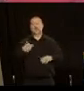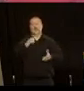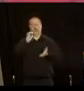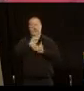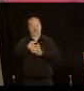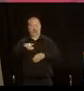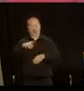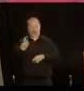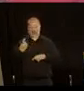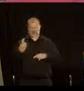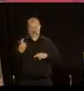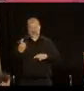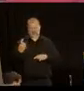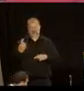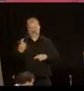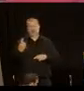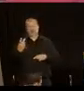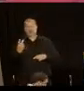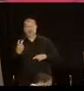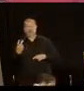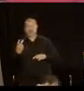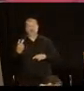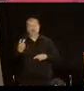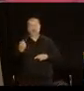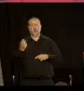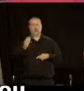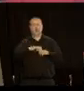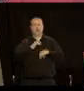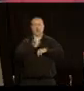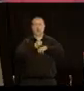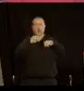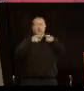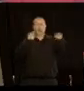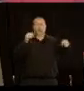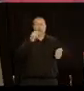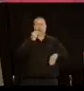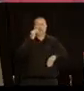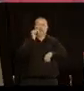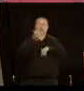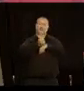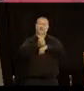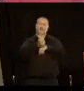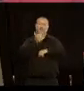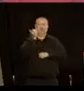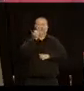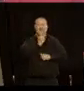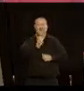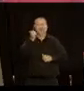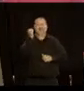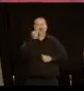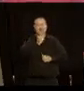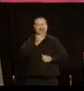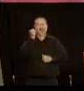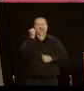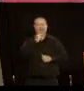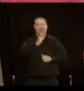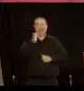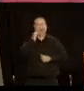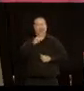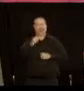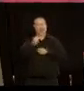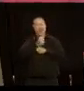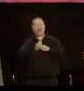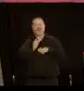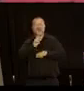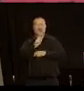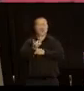believe, only one, maybe two, that are on the mantle at our home. And every day when Representative Plakin has her coffee and we're out